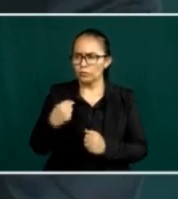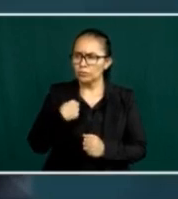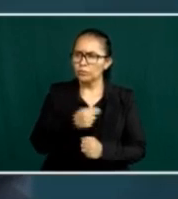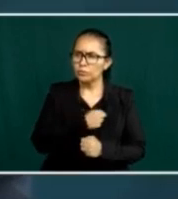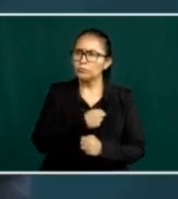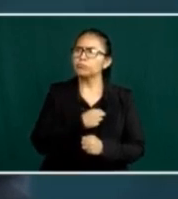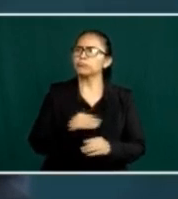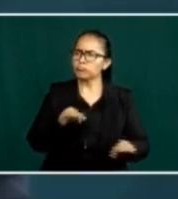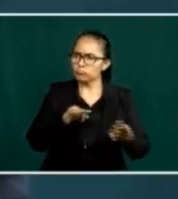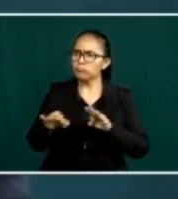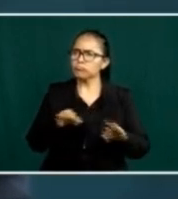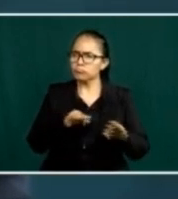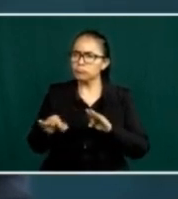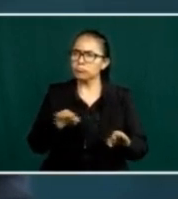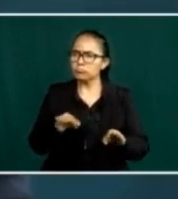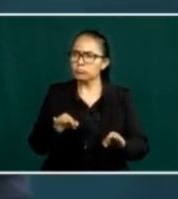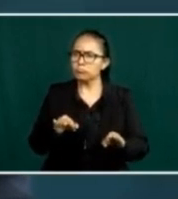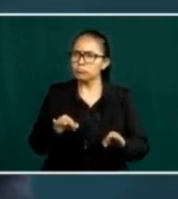well.